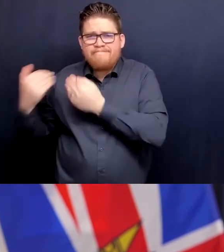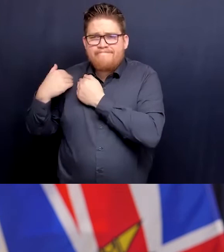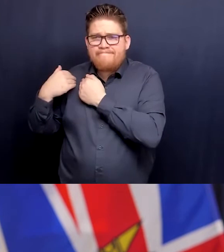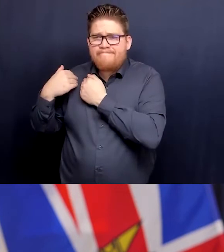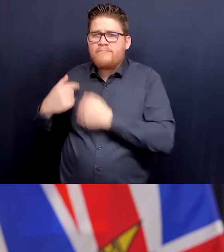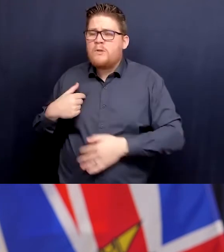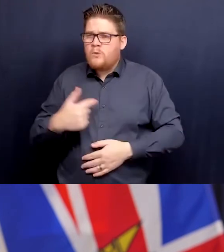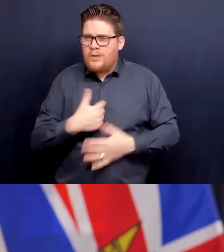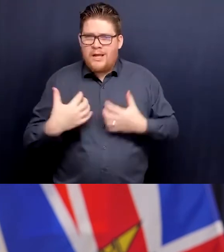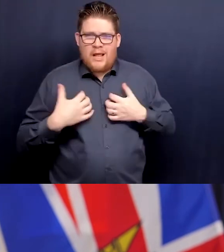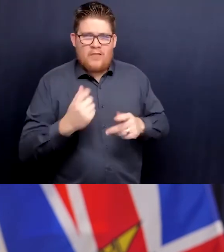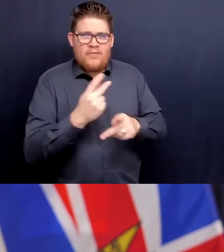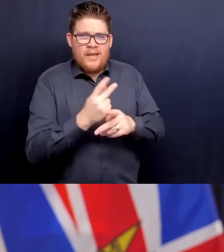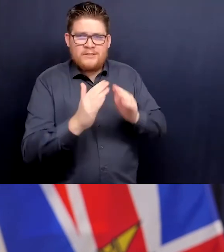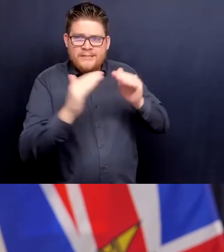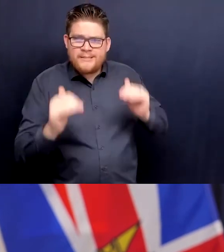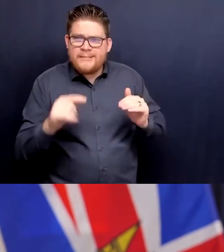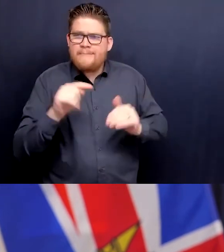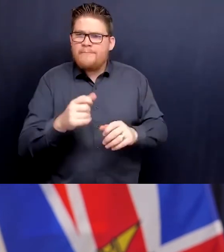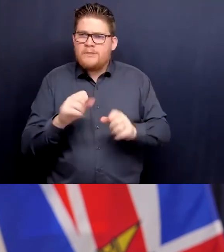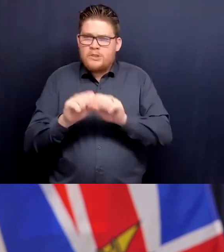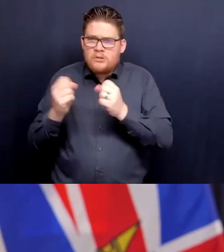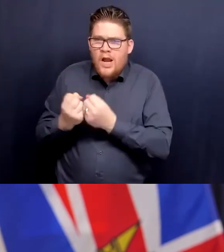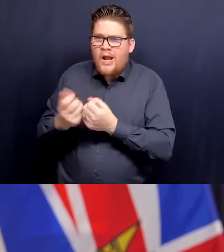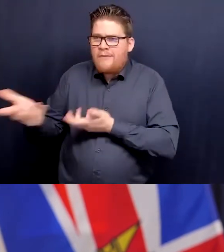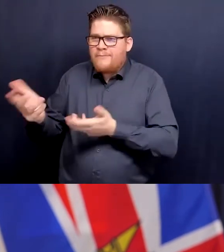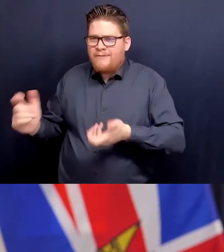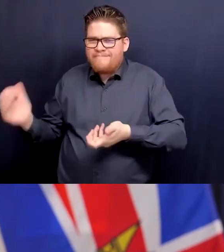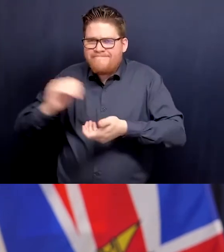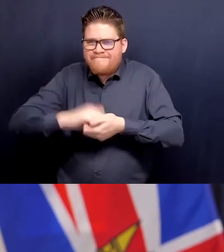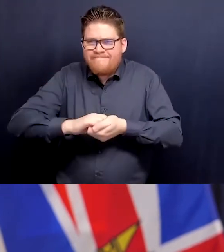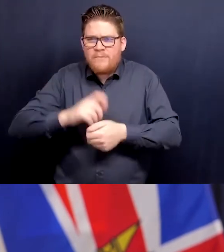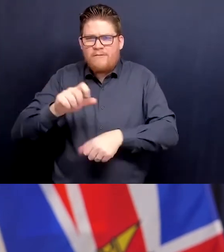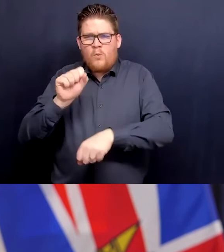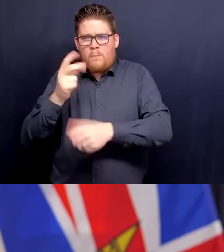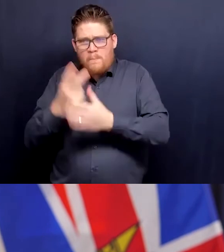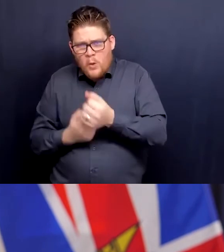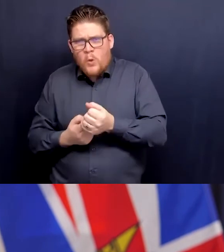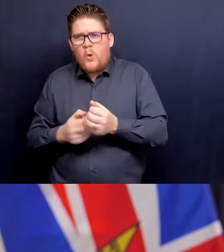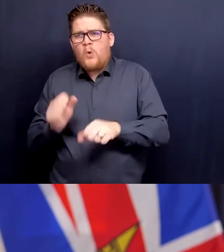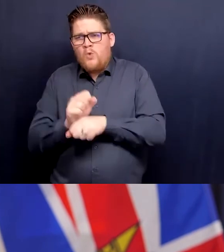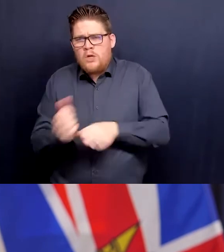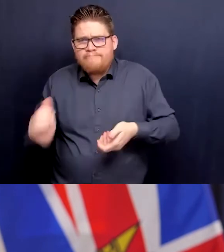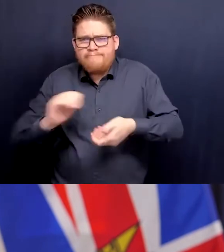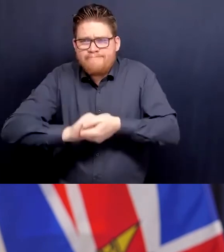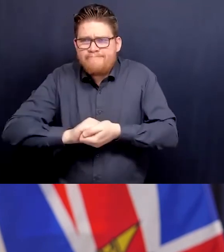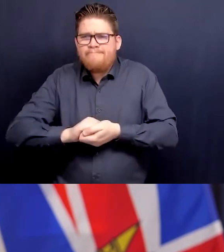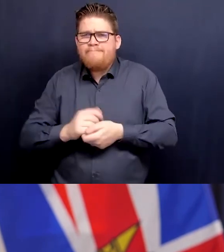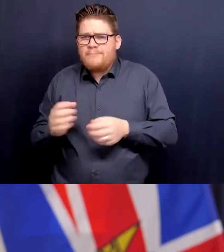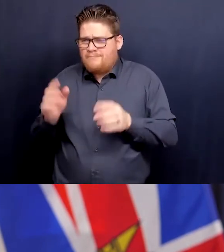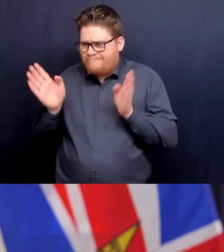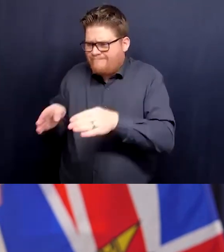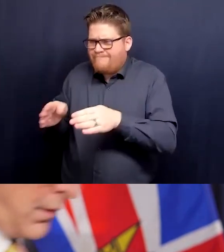society to address both public health emergencies. It continues today. It doesn't stop. We need to be relentless, and we will